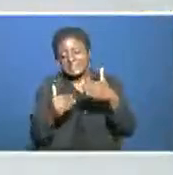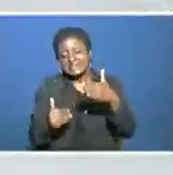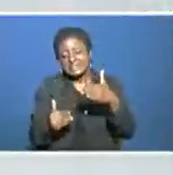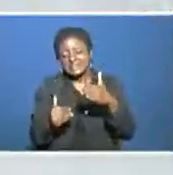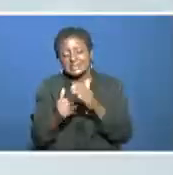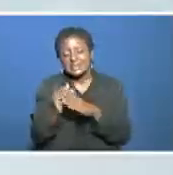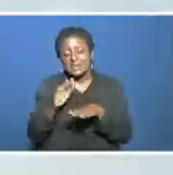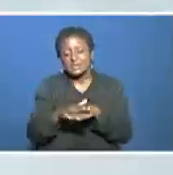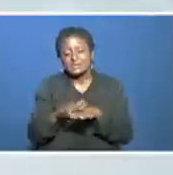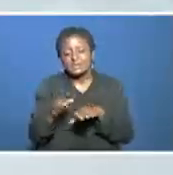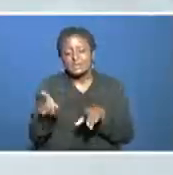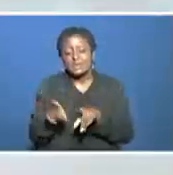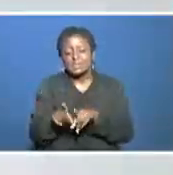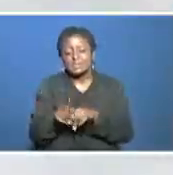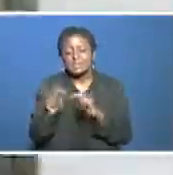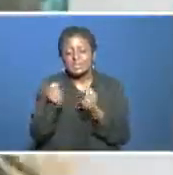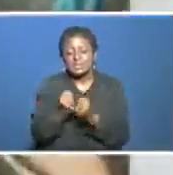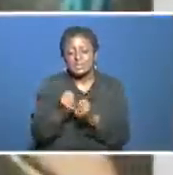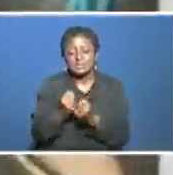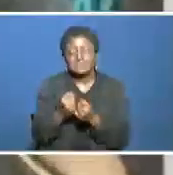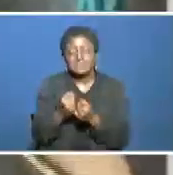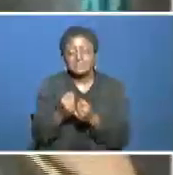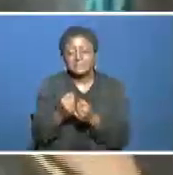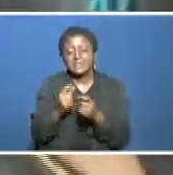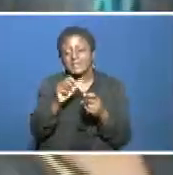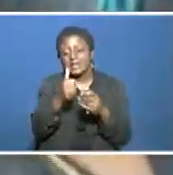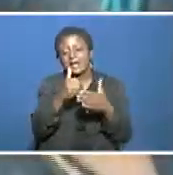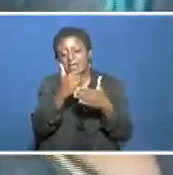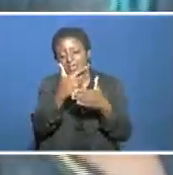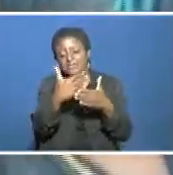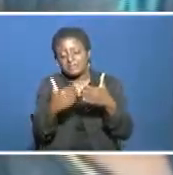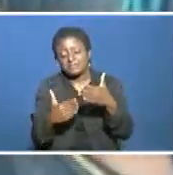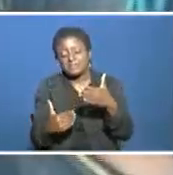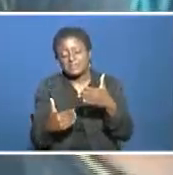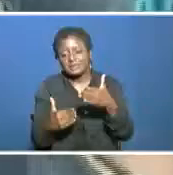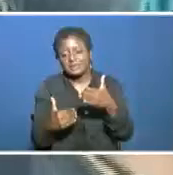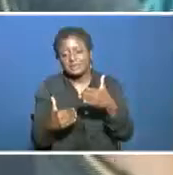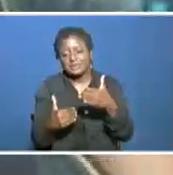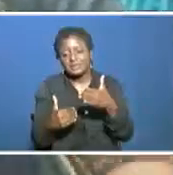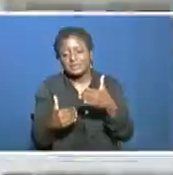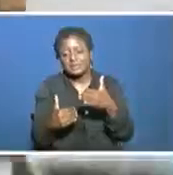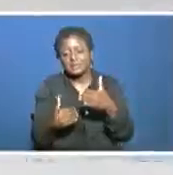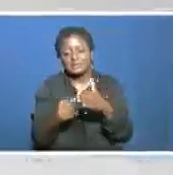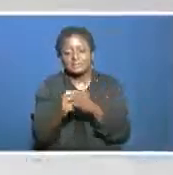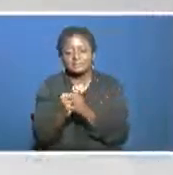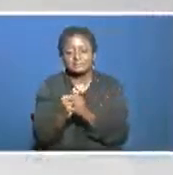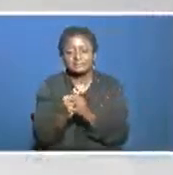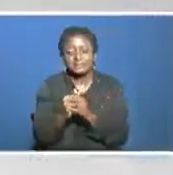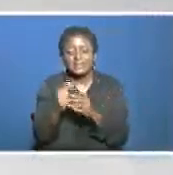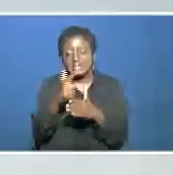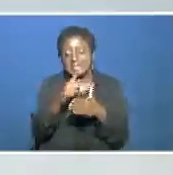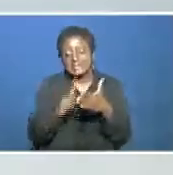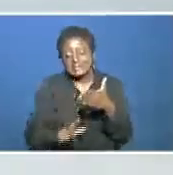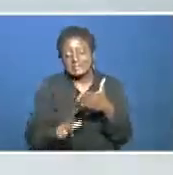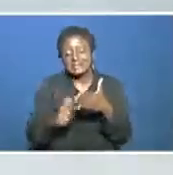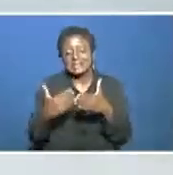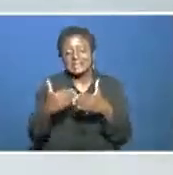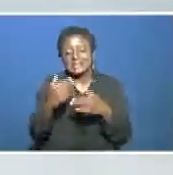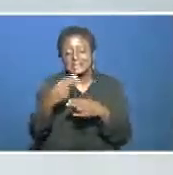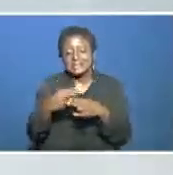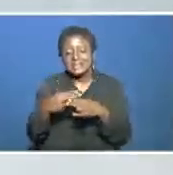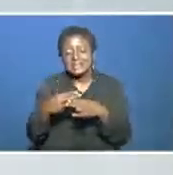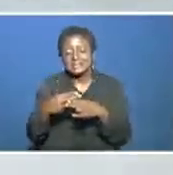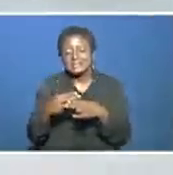Also on the team is Tiffany Wild Goose, Latavia Brennan, Antonisha Moultrie, Felicia Demerit, Danica Lightborn, Lorraine Oliver, and